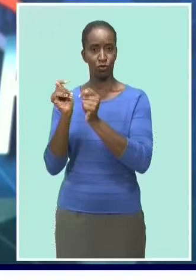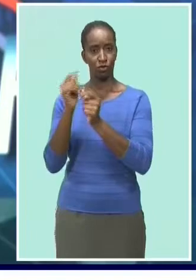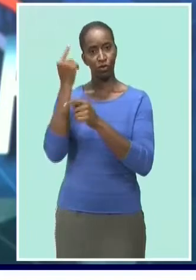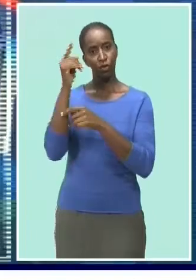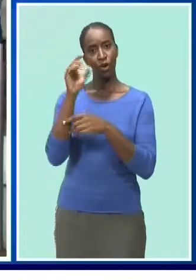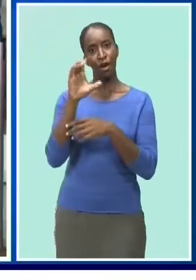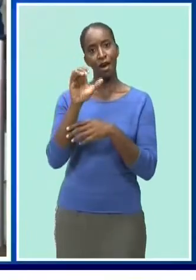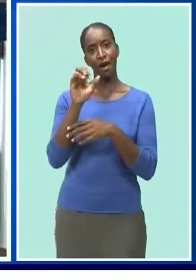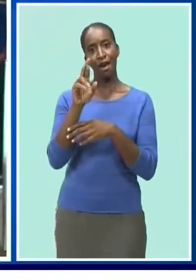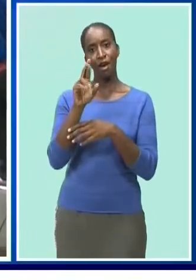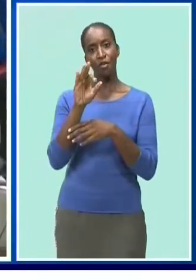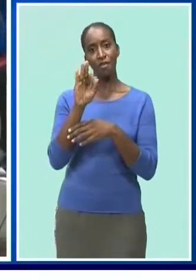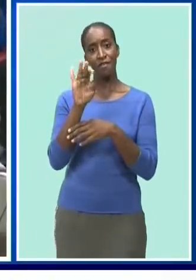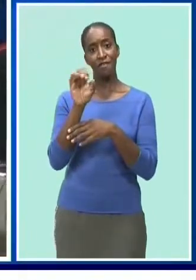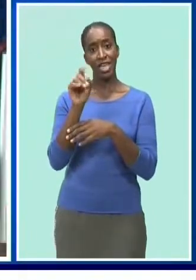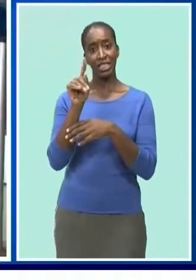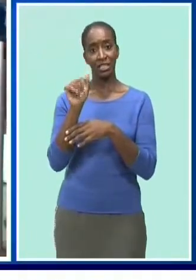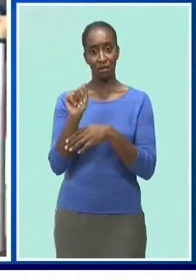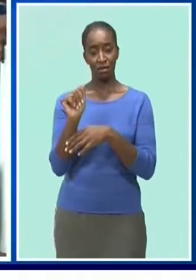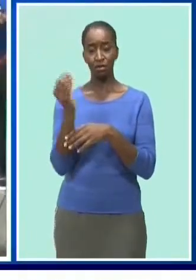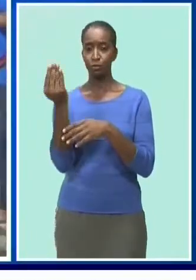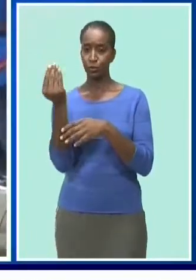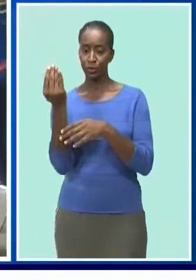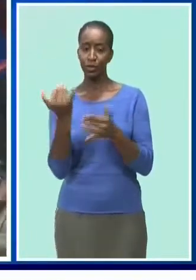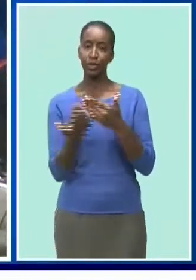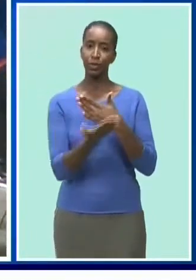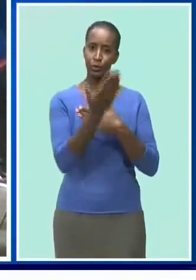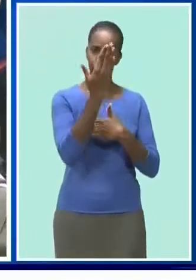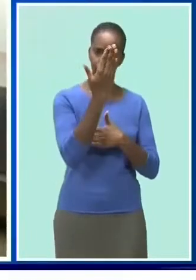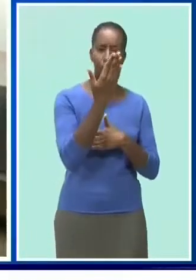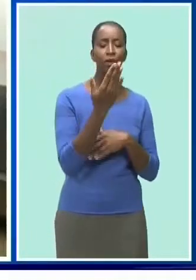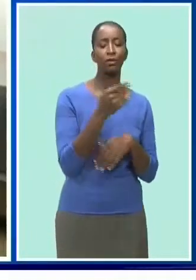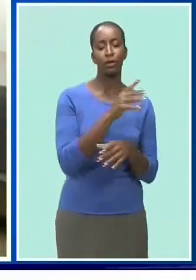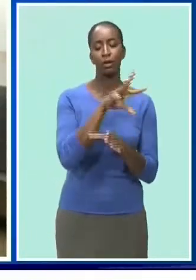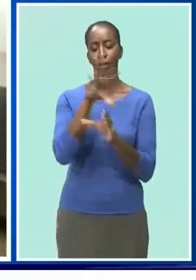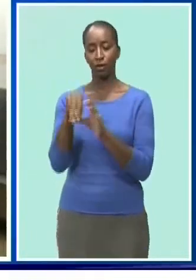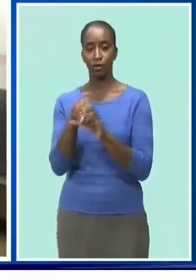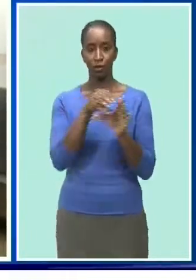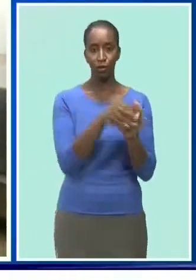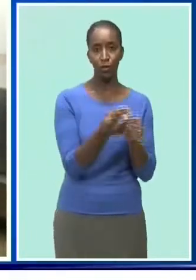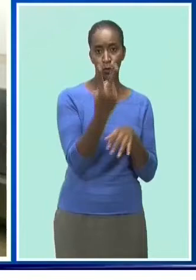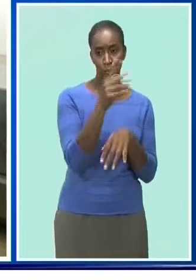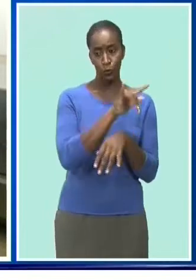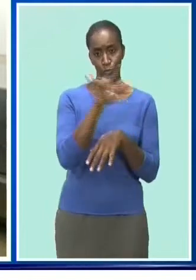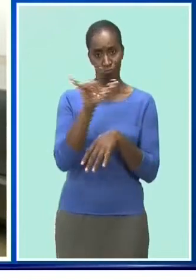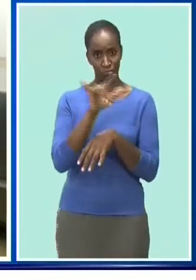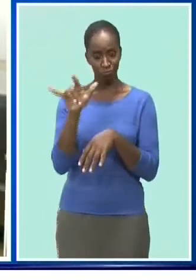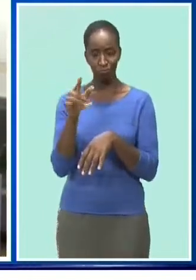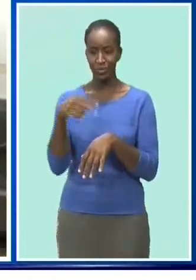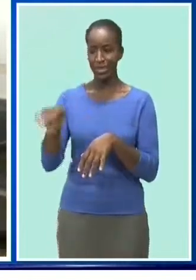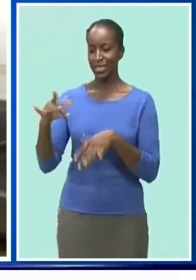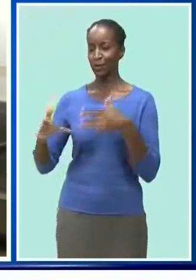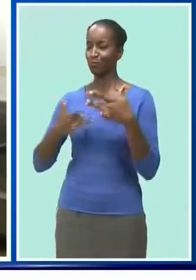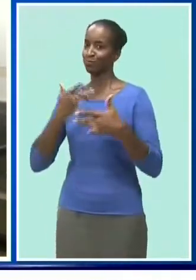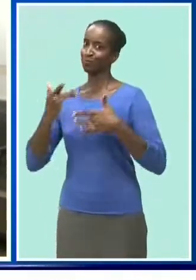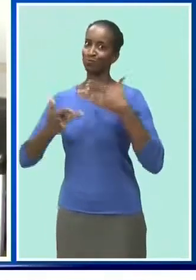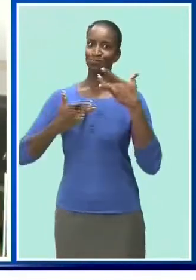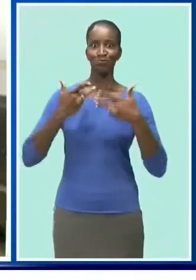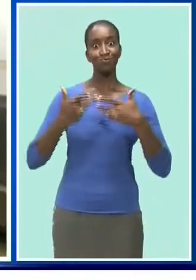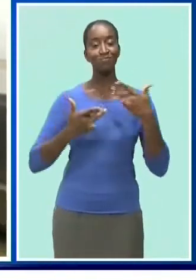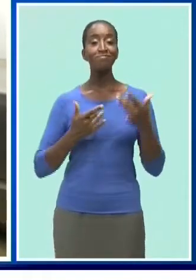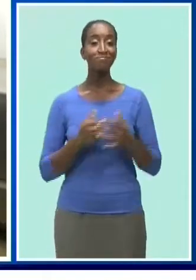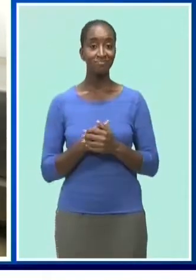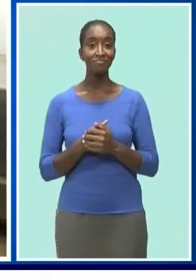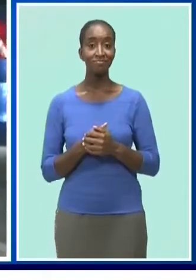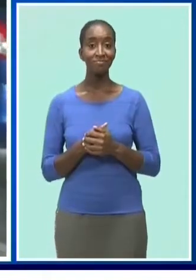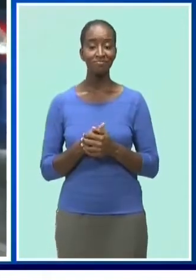left the Grantley Adams International Airport this morning on 2 separate flights, and word is that morale is high and the delegation is pumped